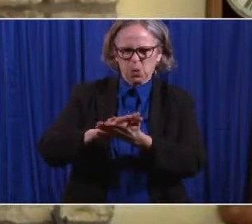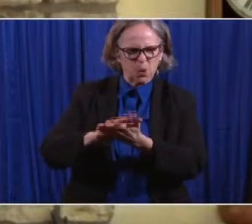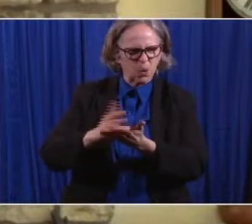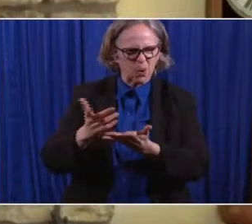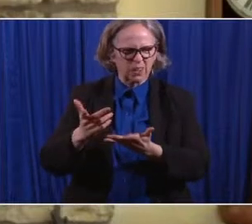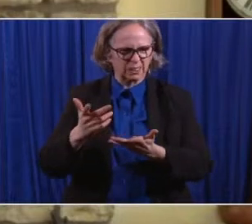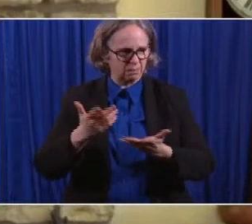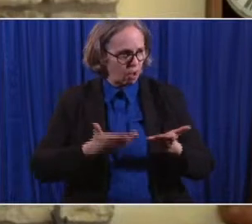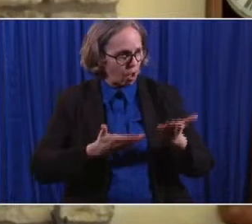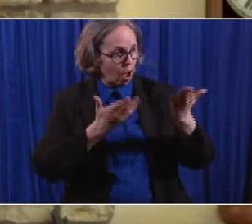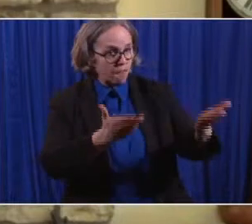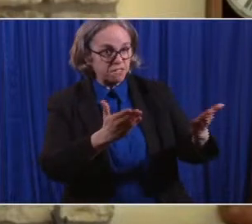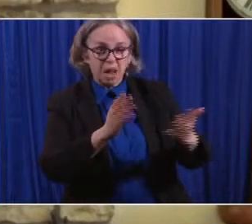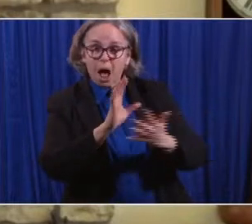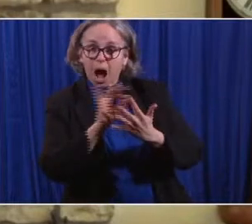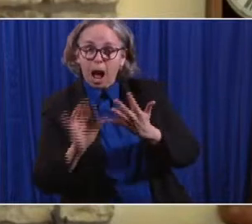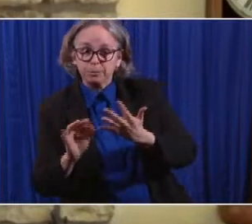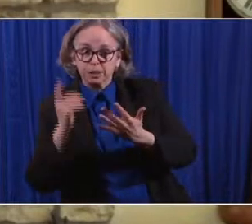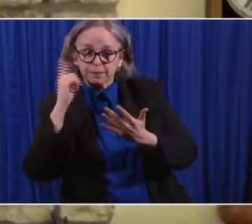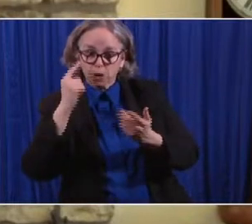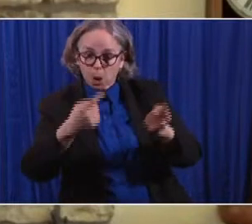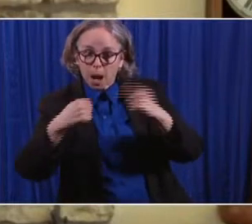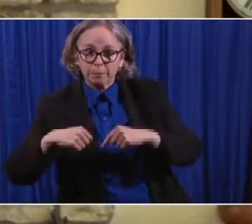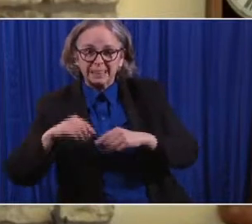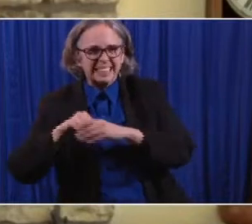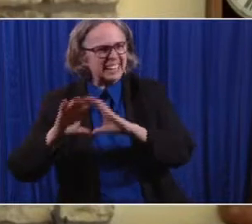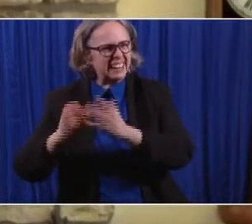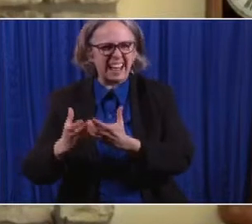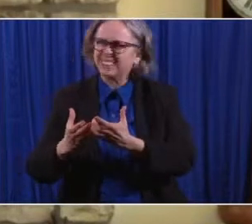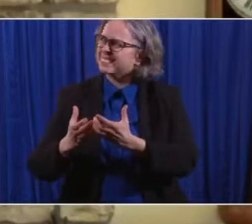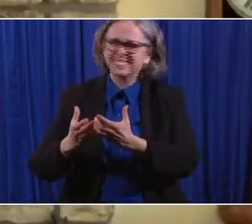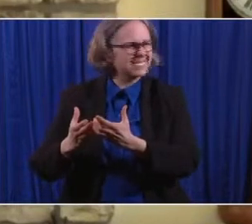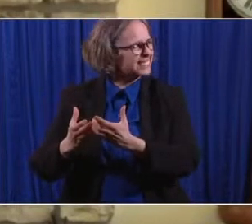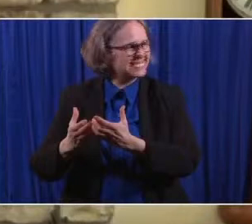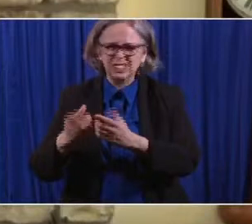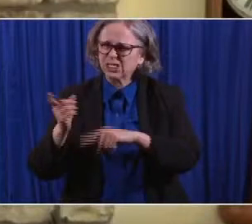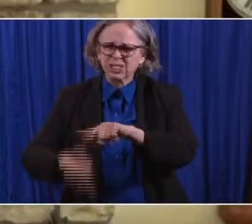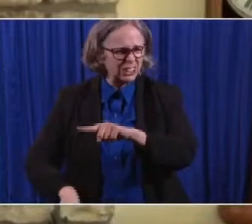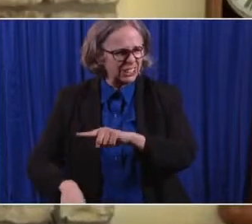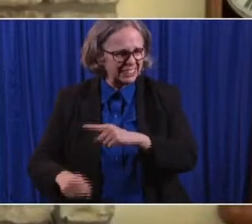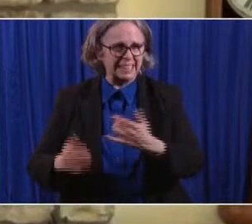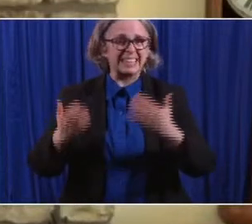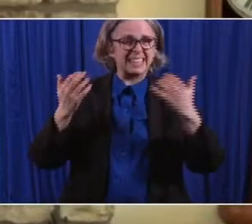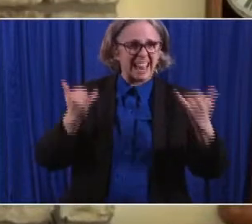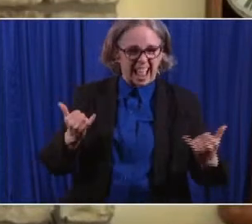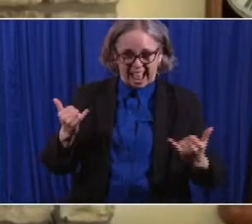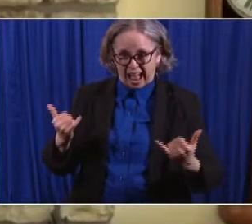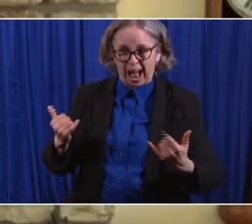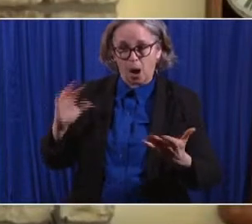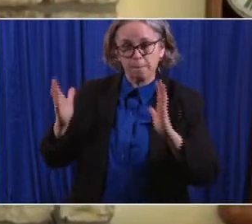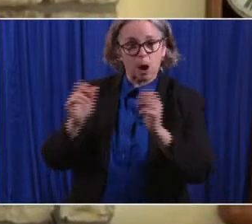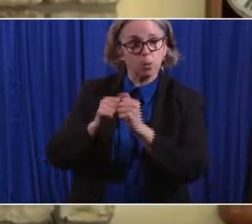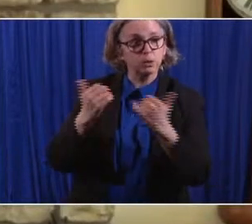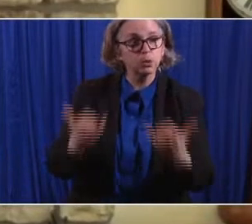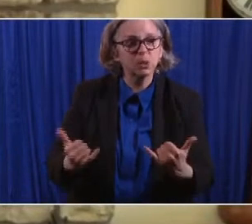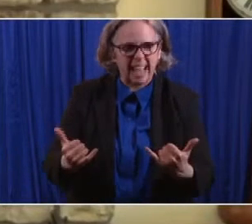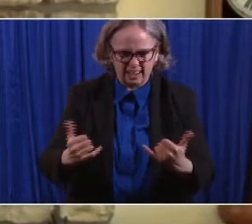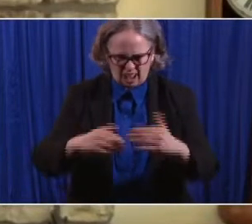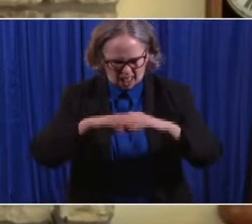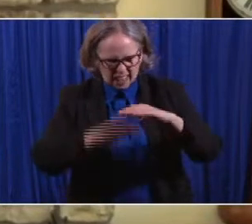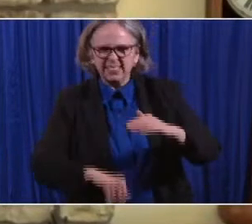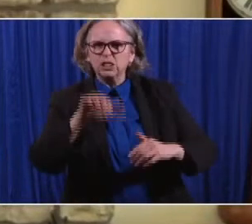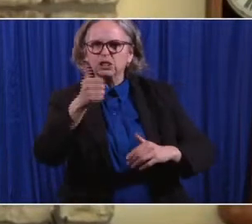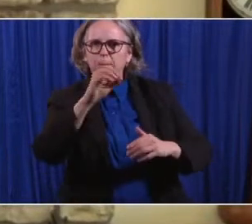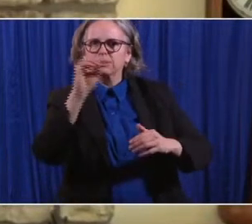50%. Today, that number is less than 10% of the school population. And if you break it